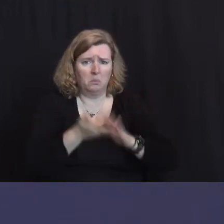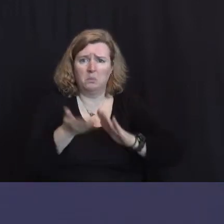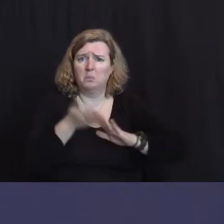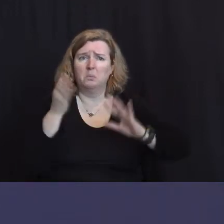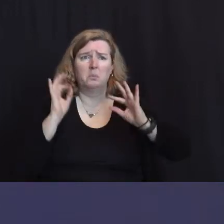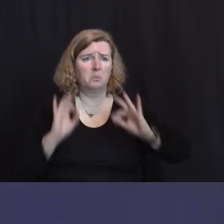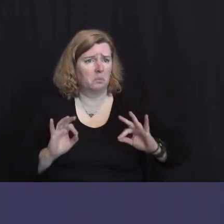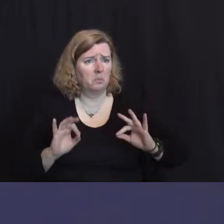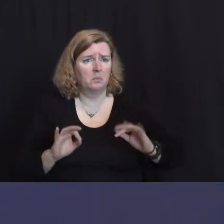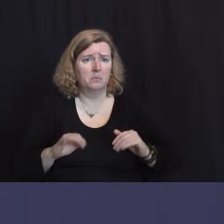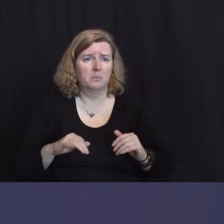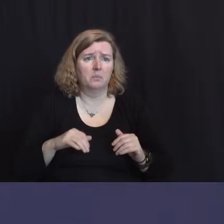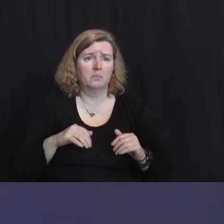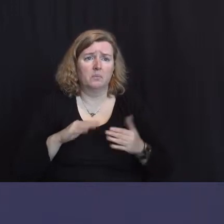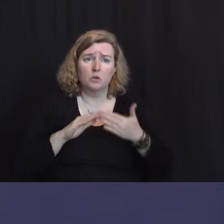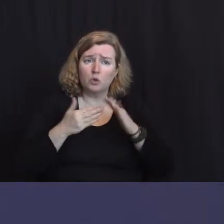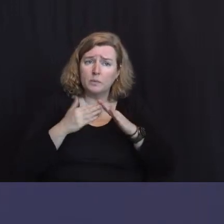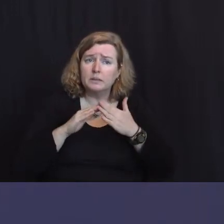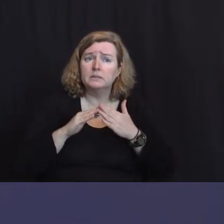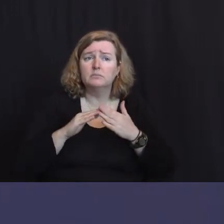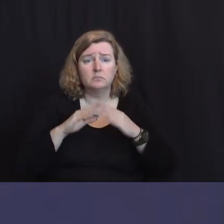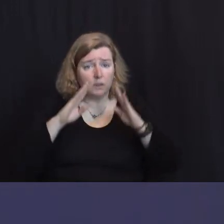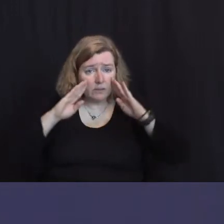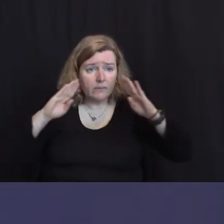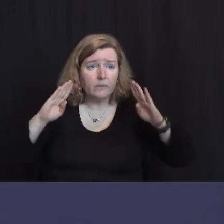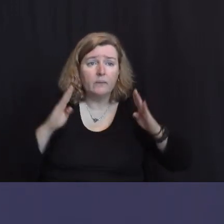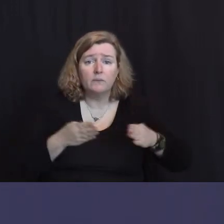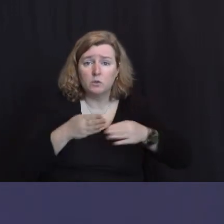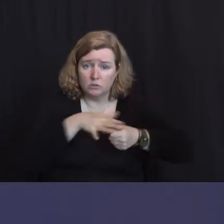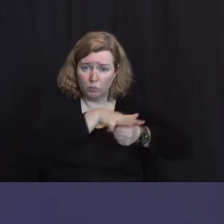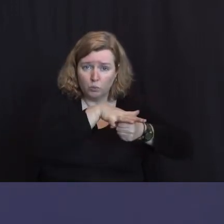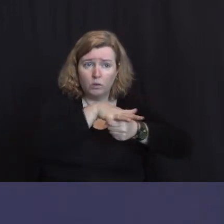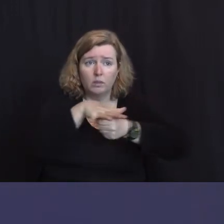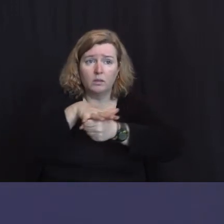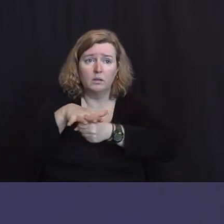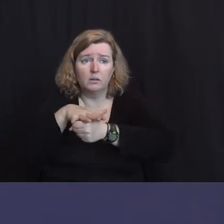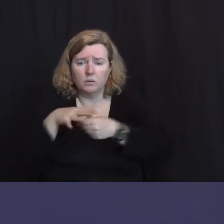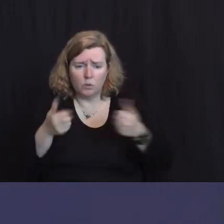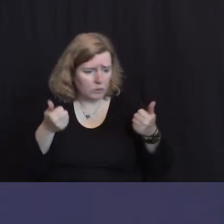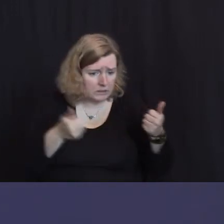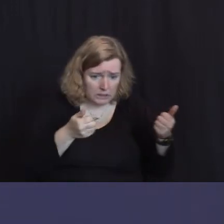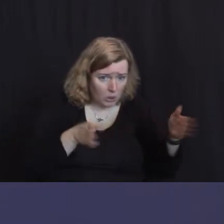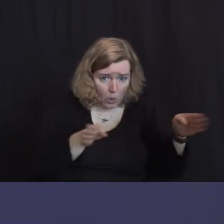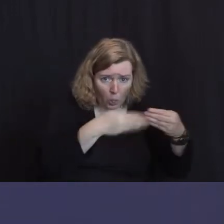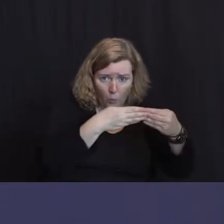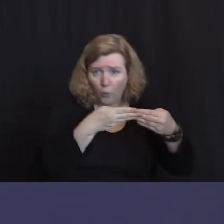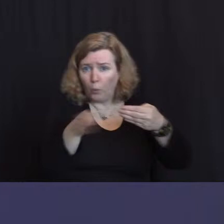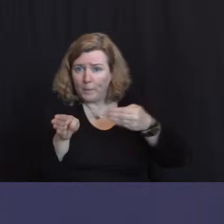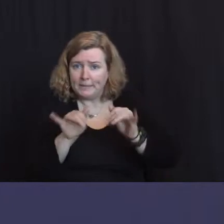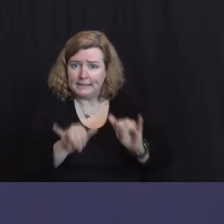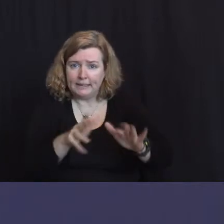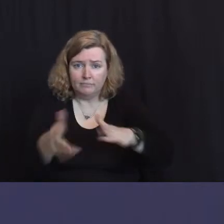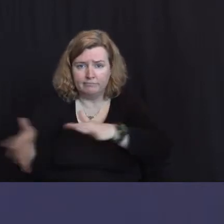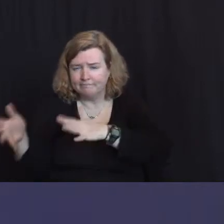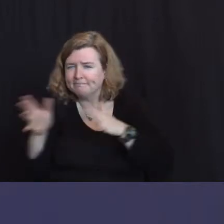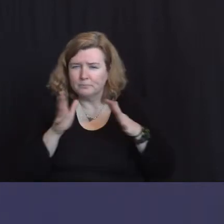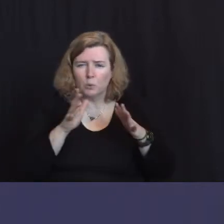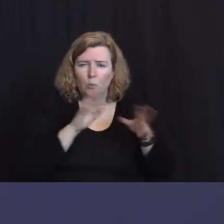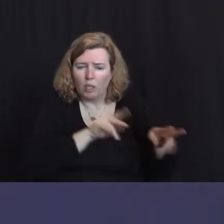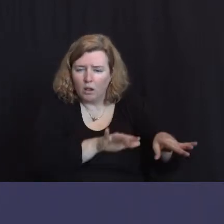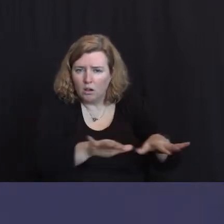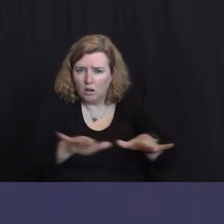specific, get into all the crevices and corners of the state.